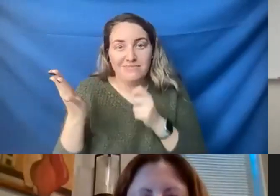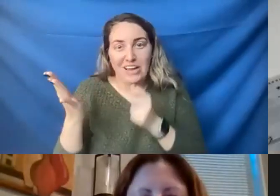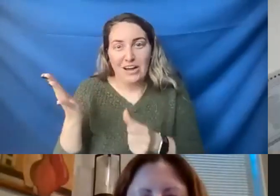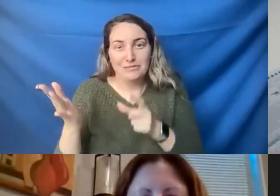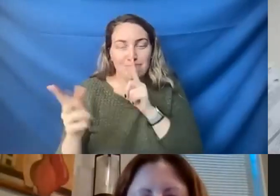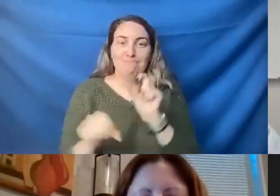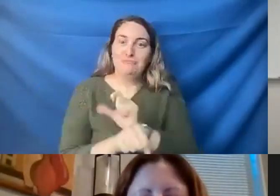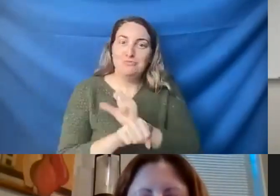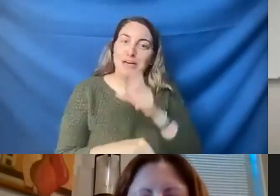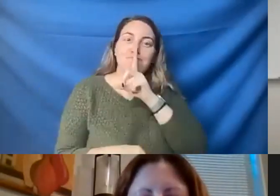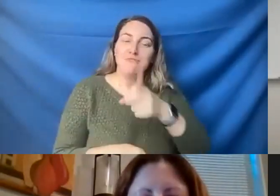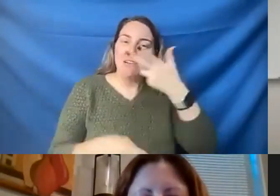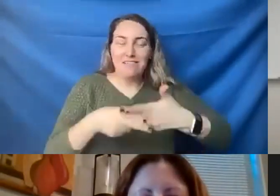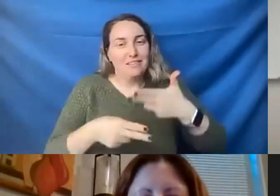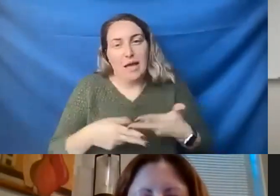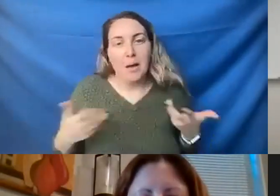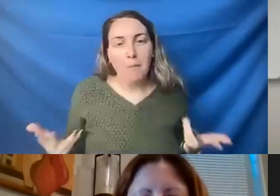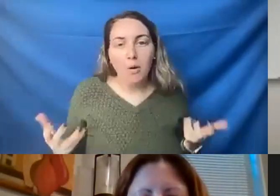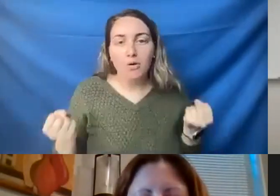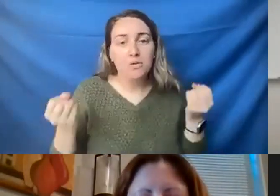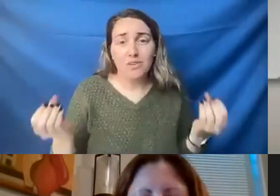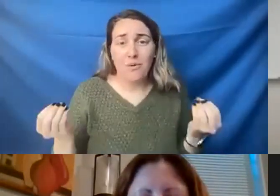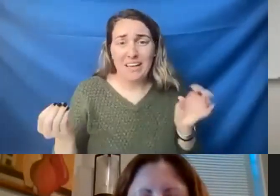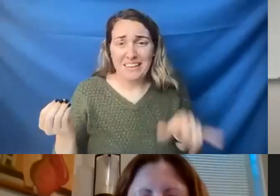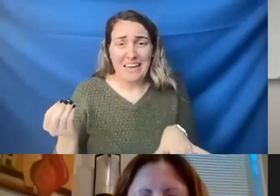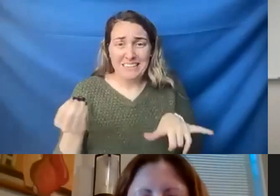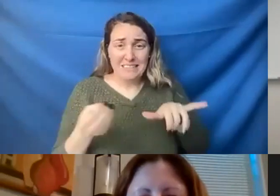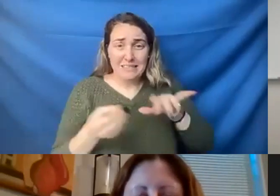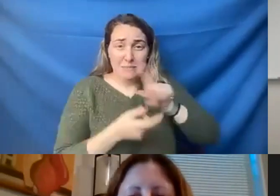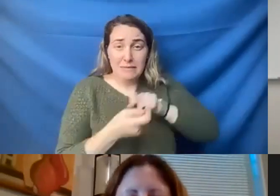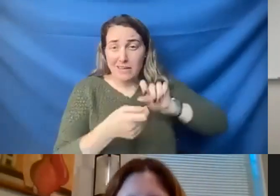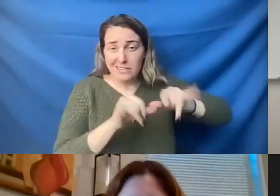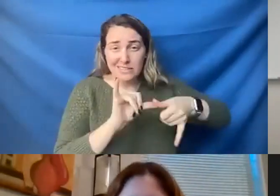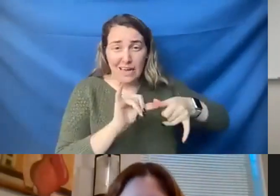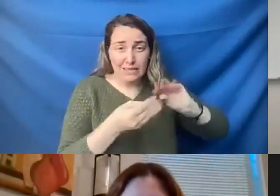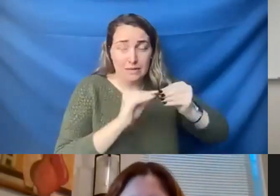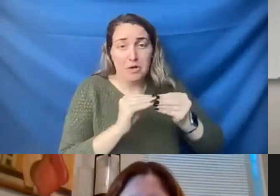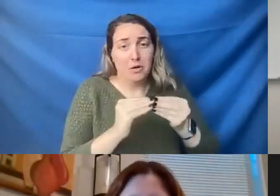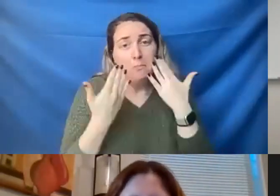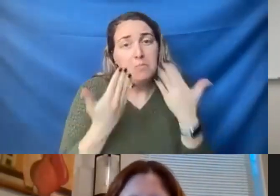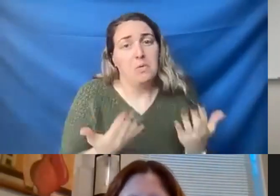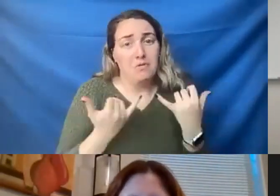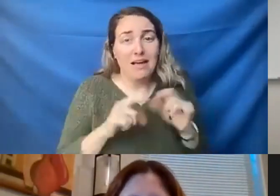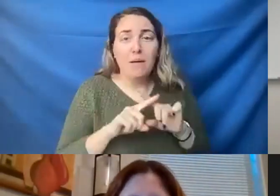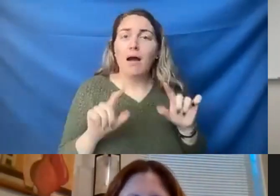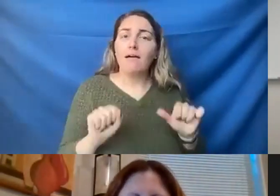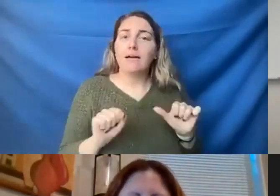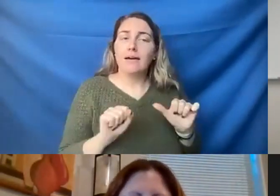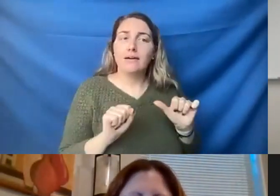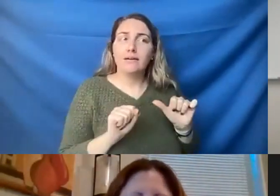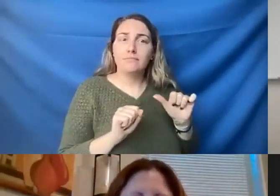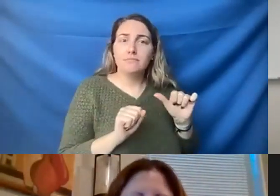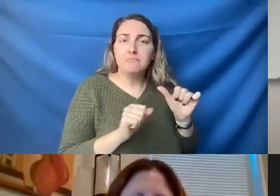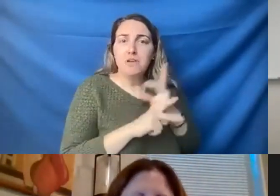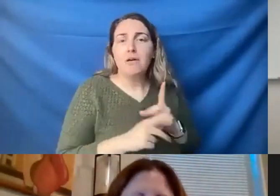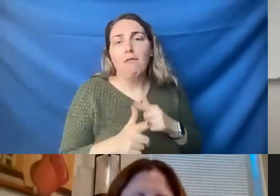candidate's name. So I don't have that information handy, but I can get back to you, Kathy. I do just